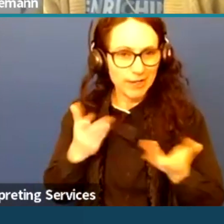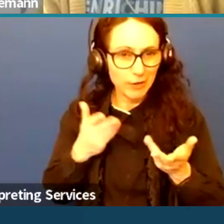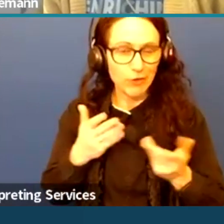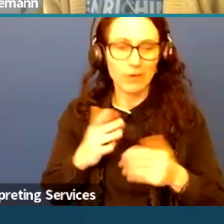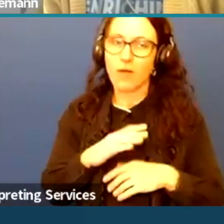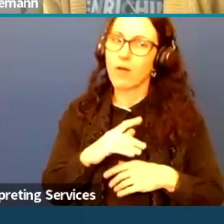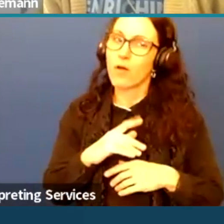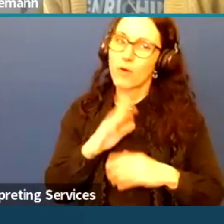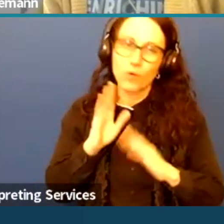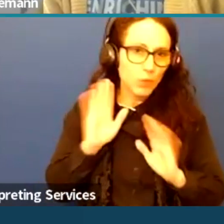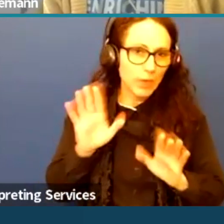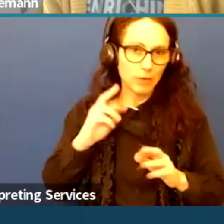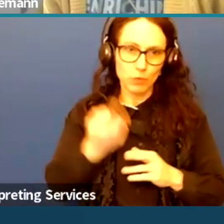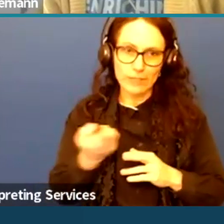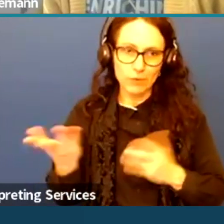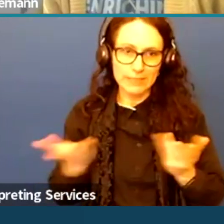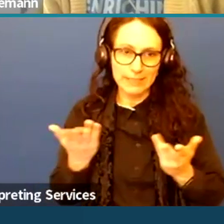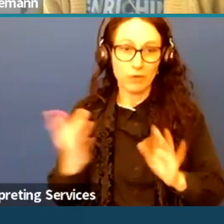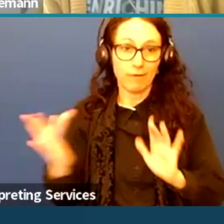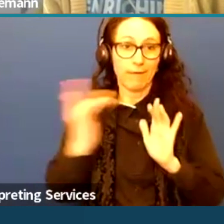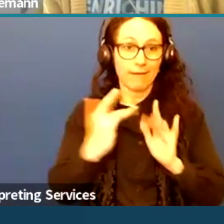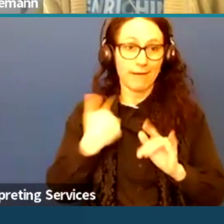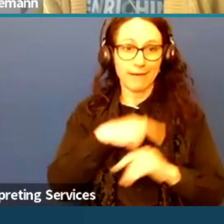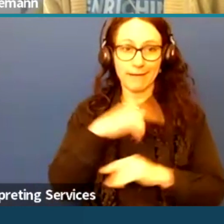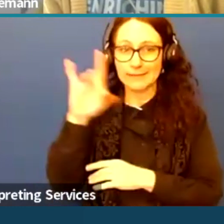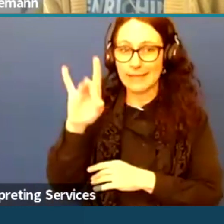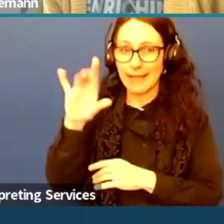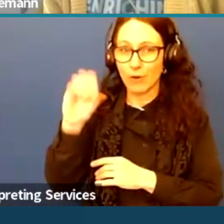if you want to reach out to us, the number is